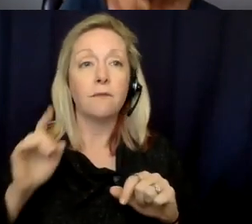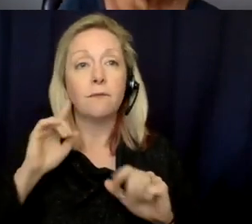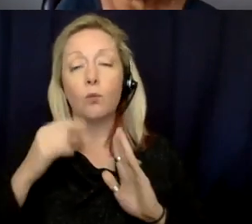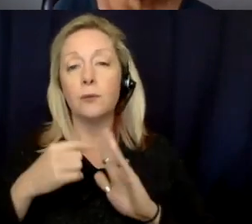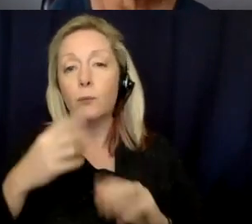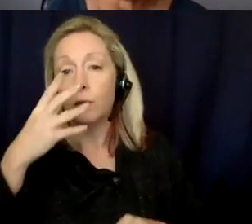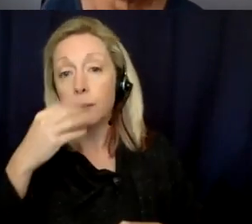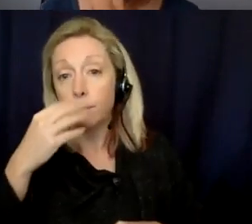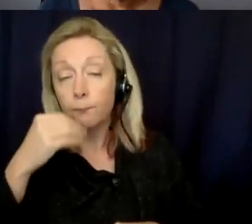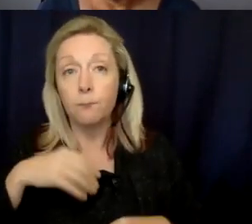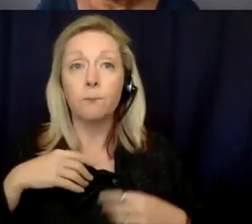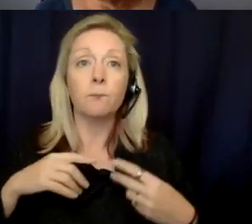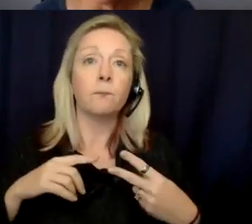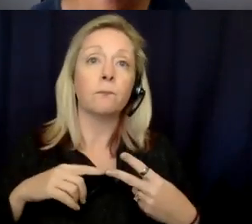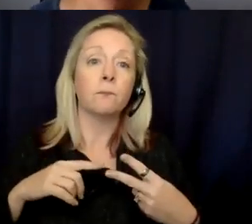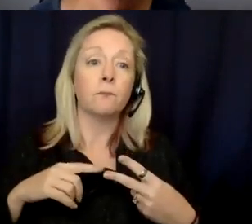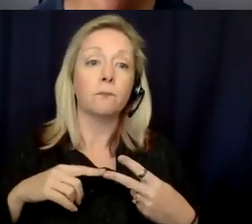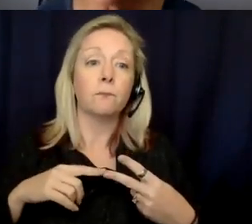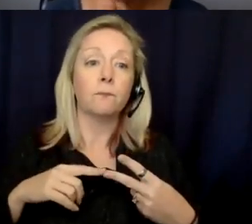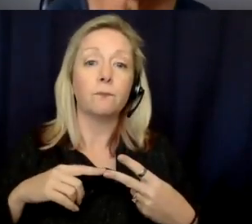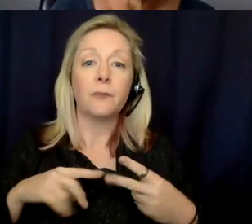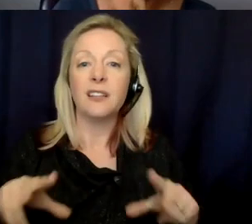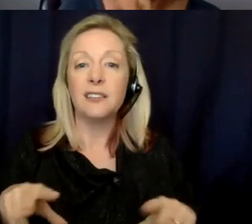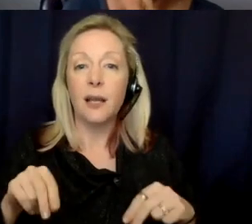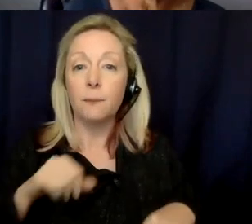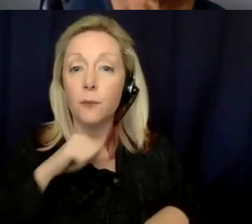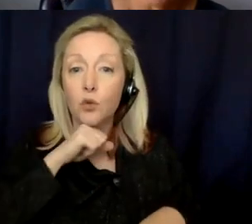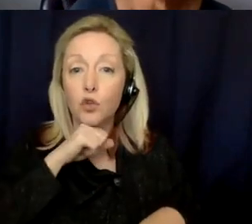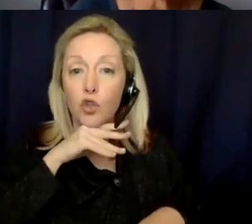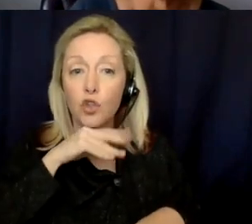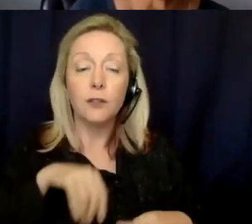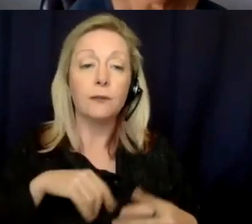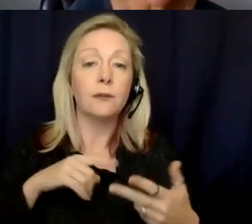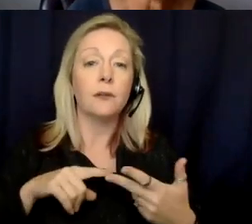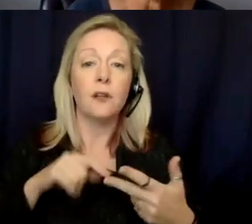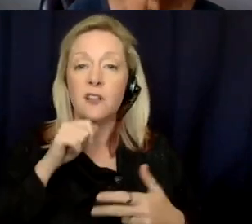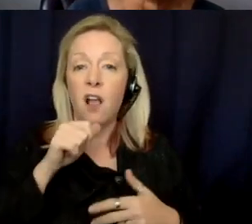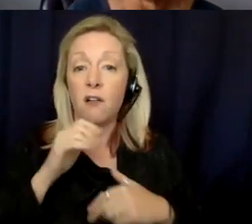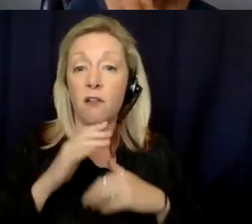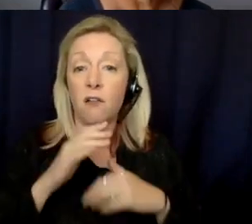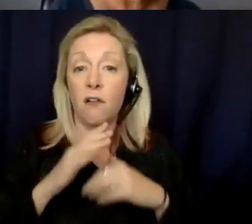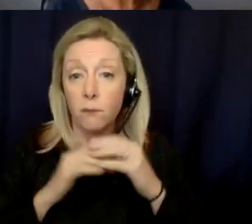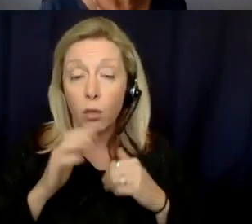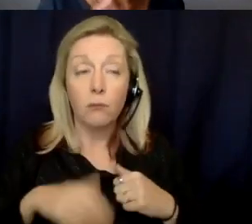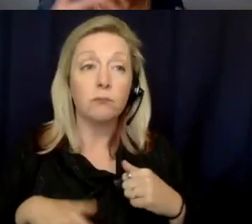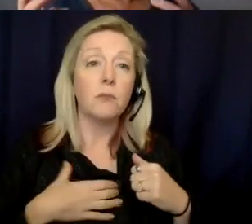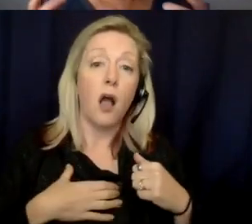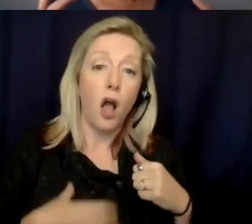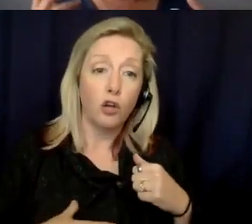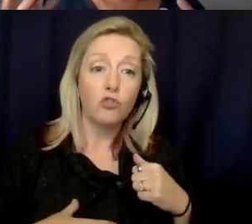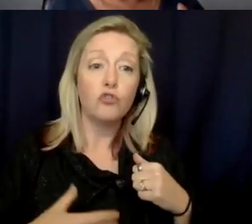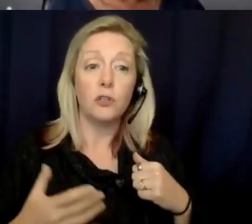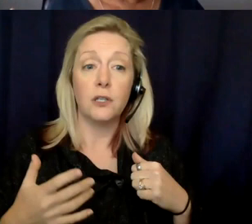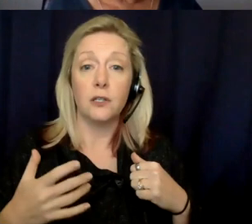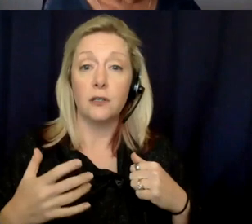sleepy or his diaper is dirty or he's uncomfortable or hungry or all that, he's going to make